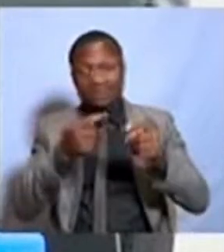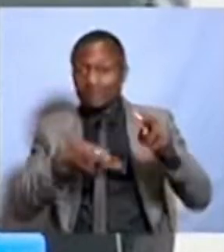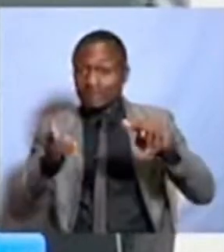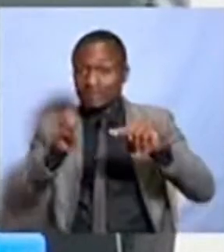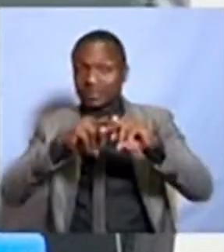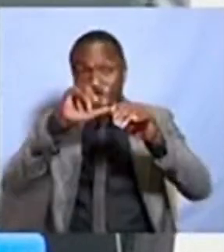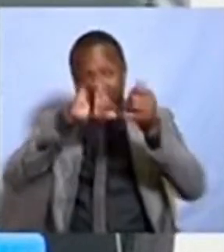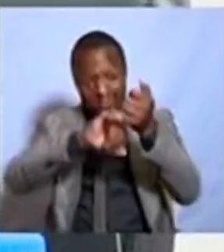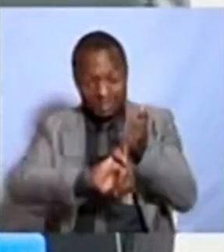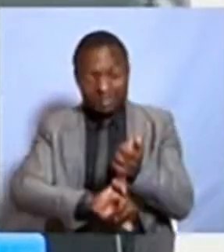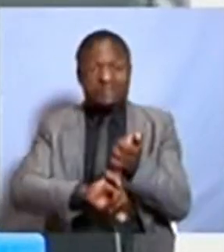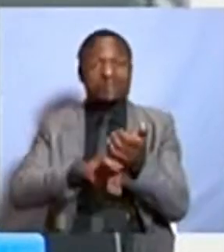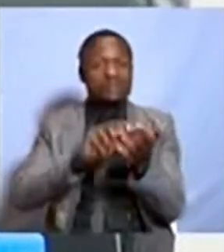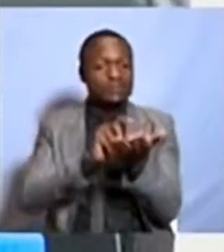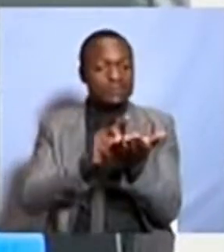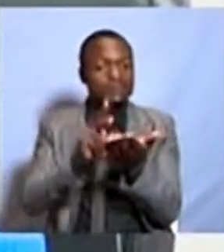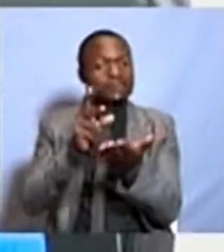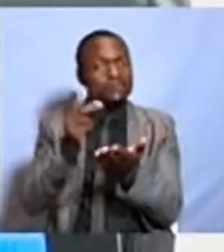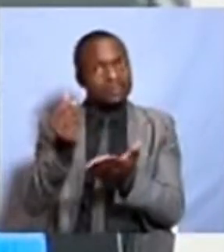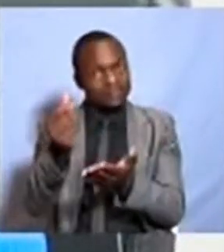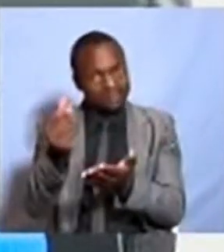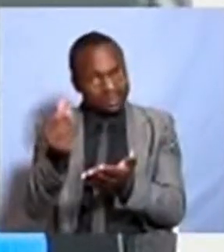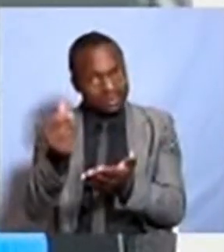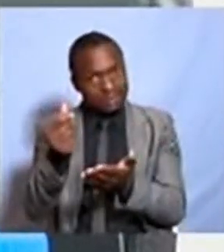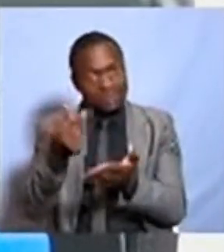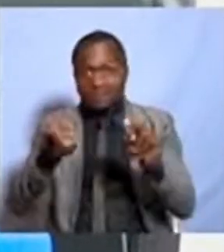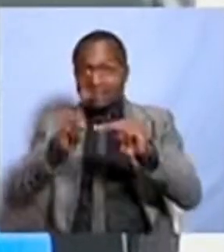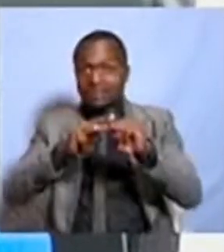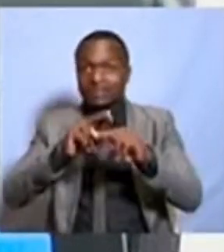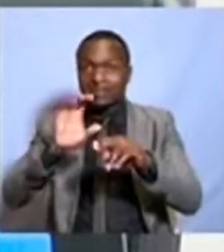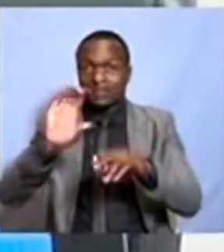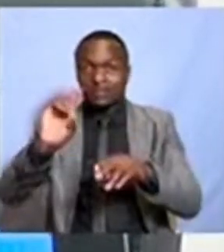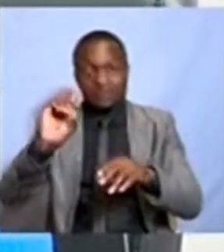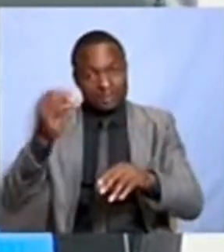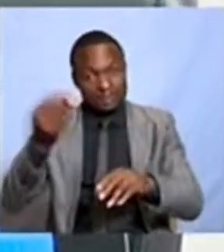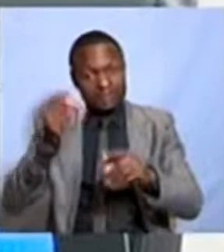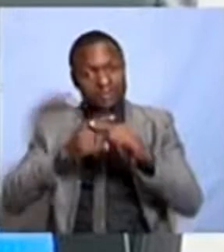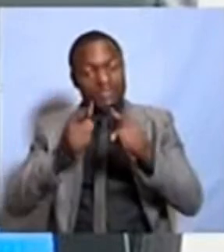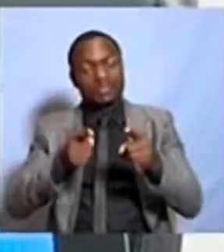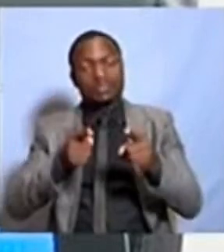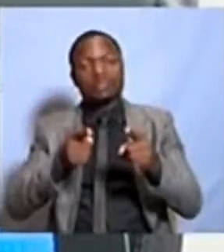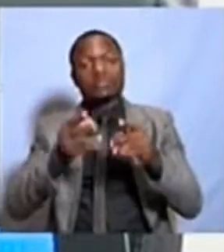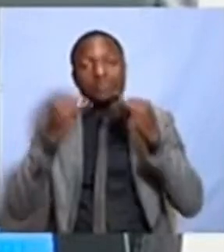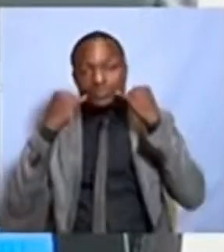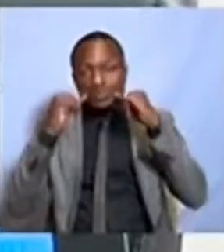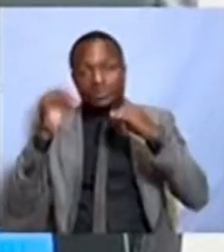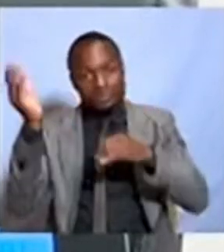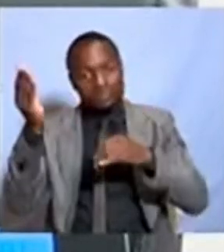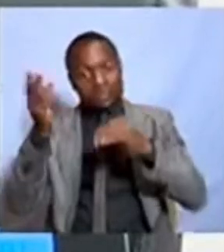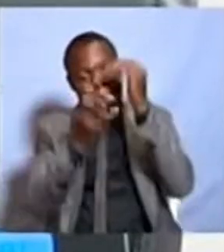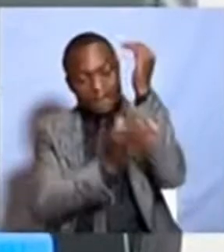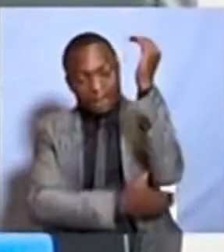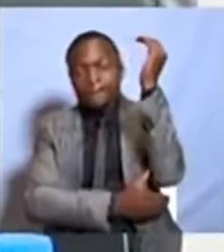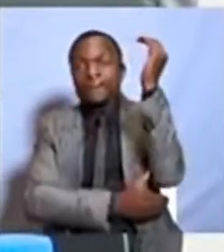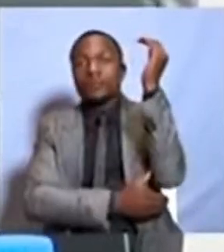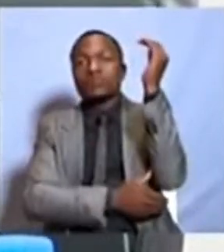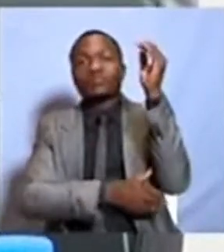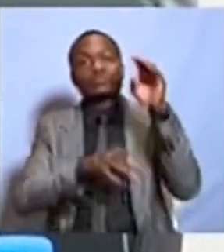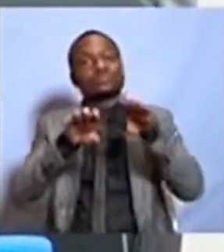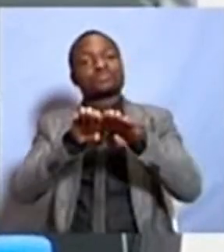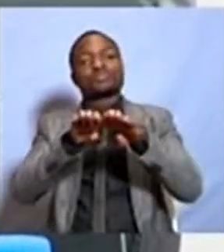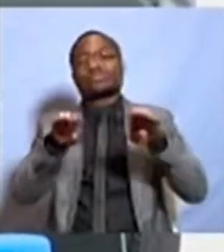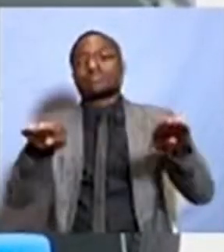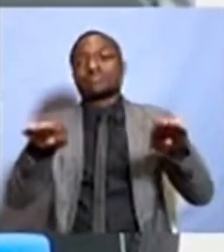cash transfer, we have been trying to increase CDF, but from your data presentation, the poverty levels, be it